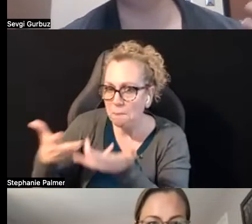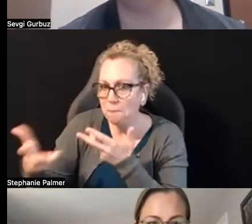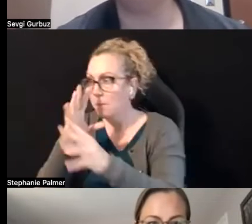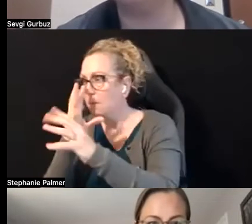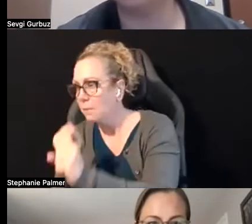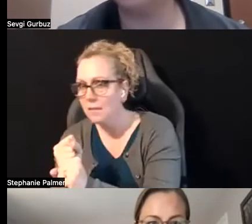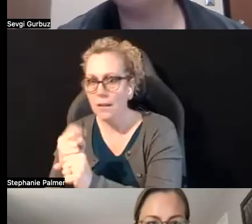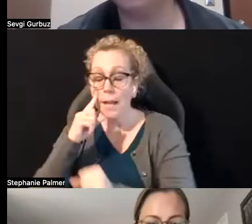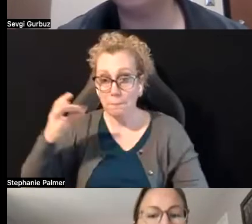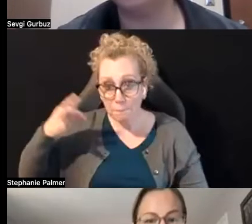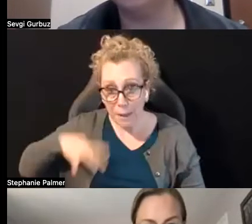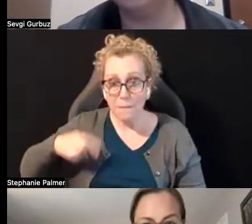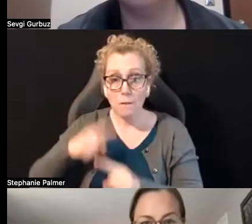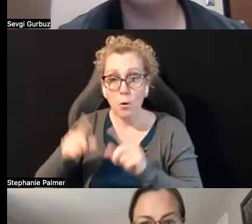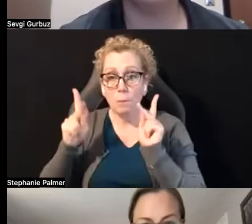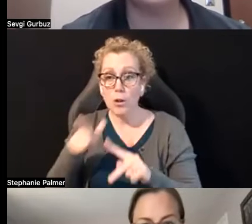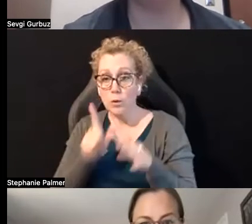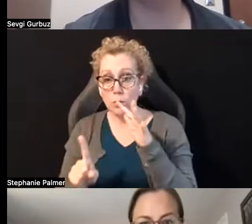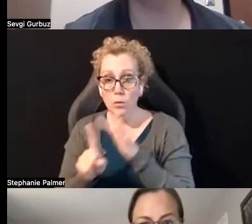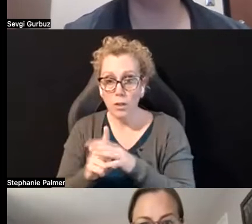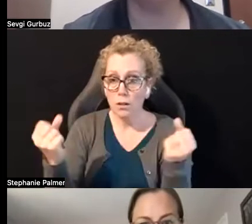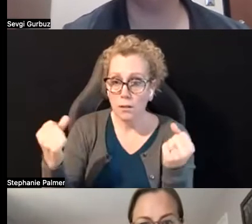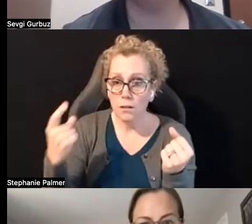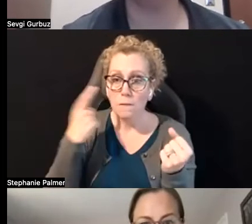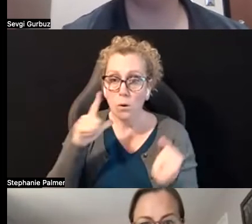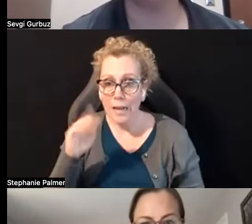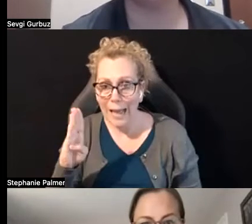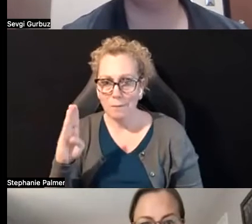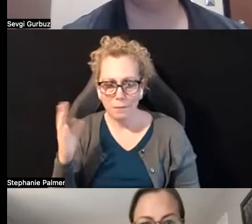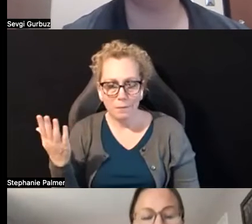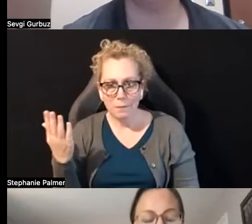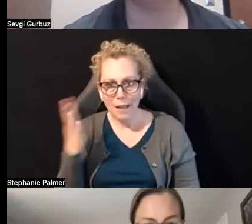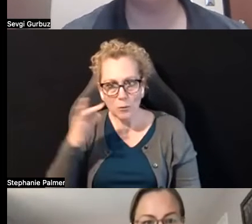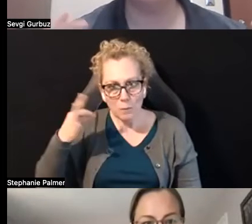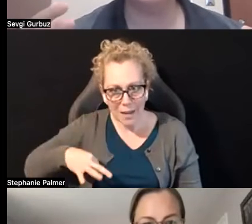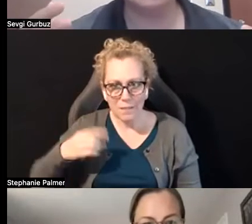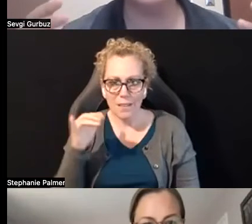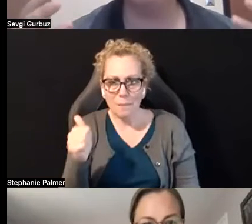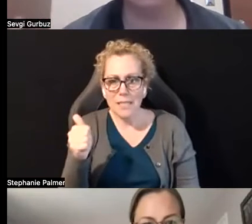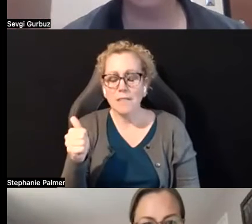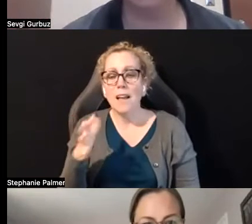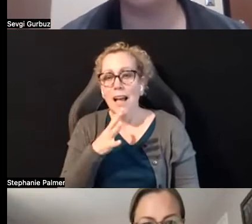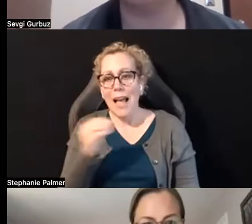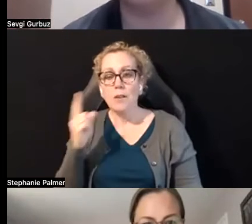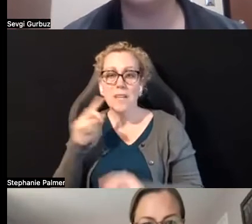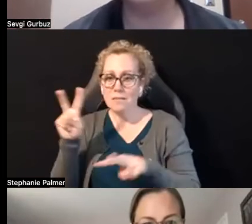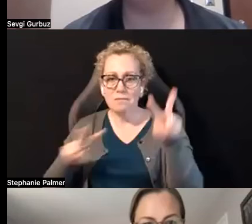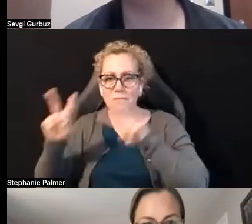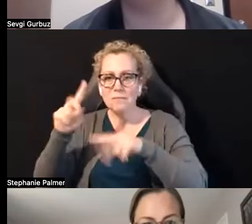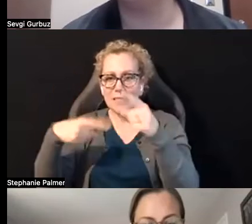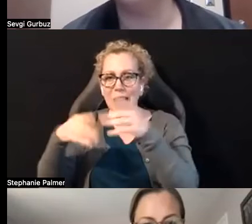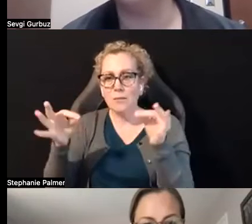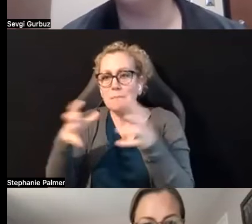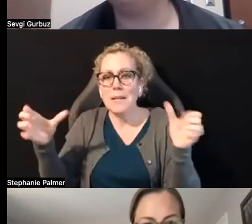a benefit for the participant, and which also observes sign language in as much as possible